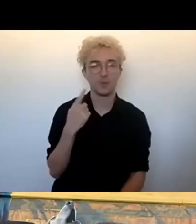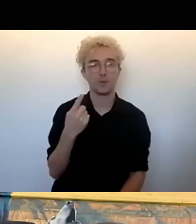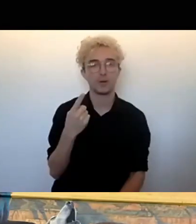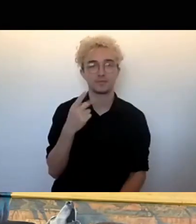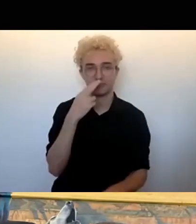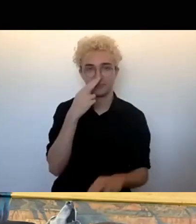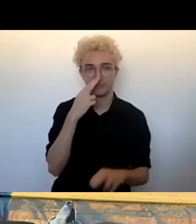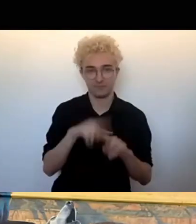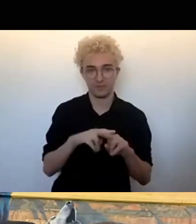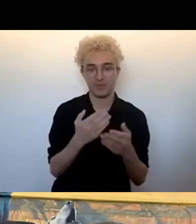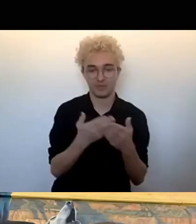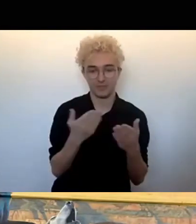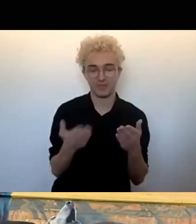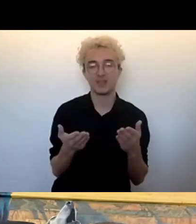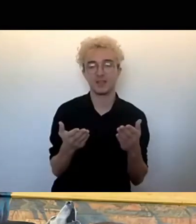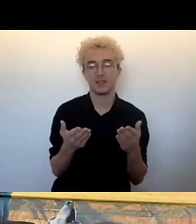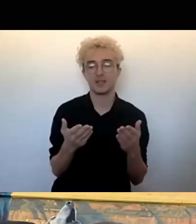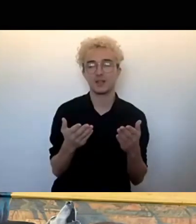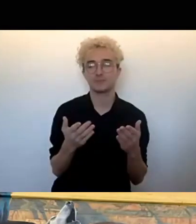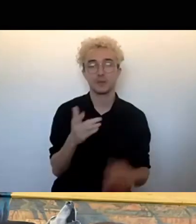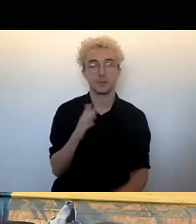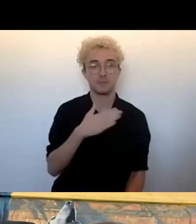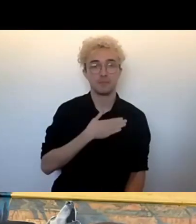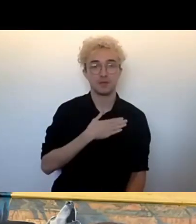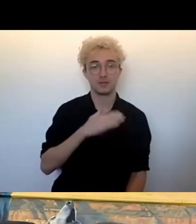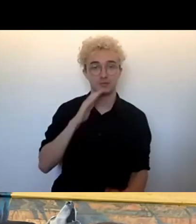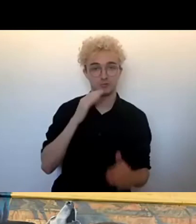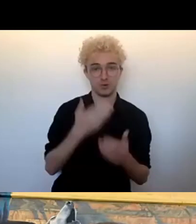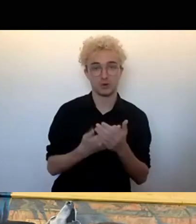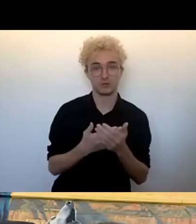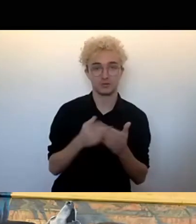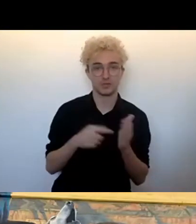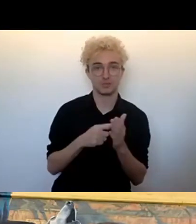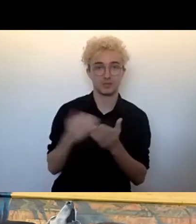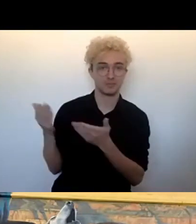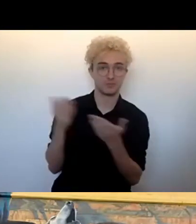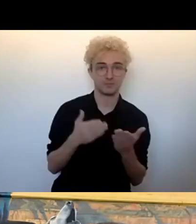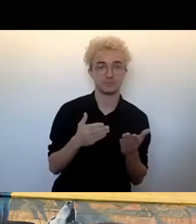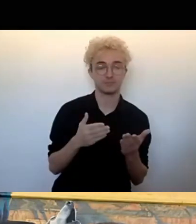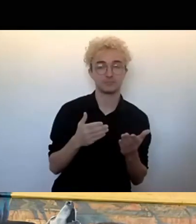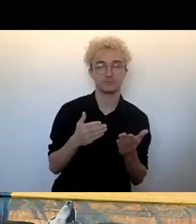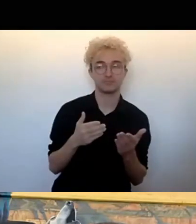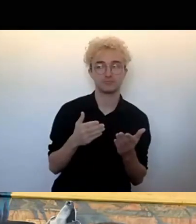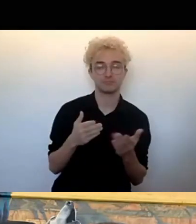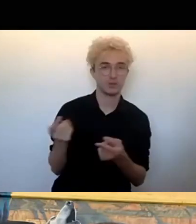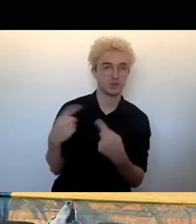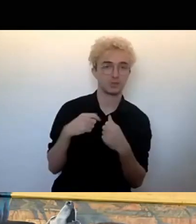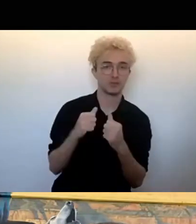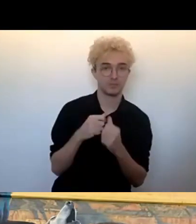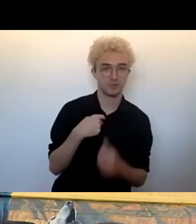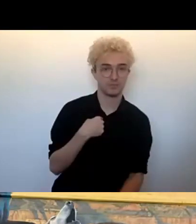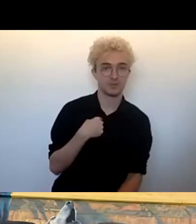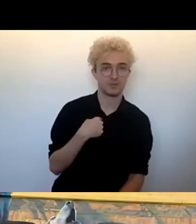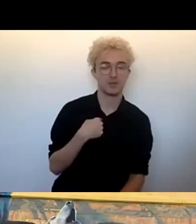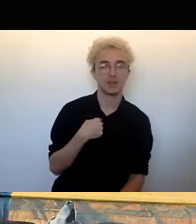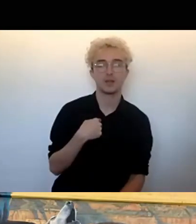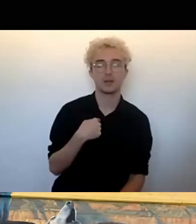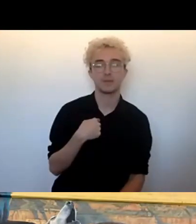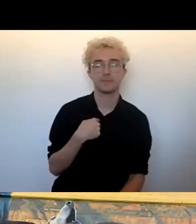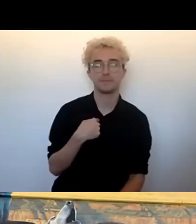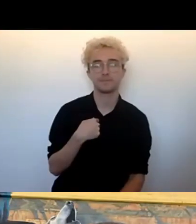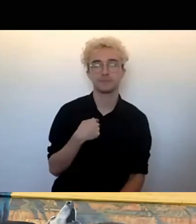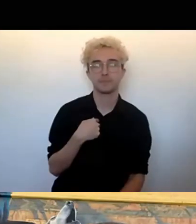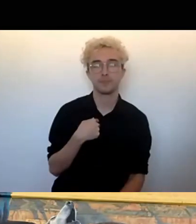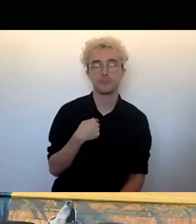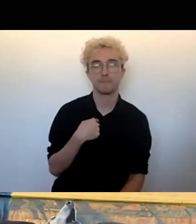was peeing the little pups in the back, and that was during COVID, when we couldn't have anybody on board ship unless